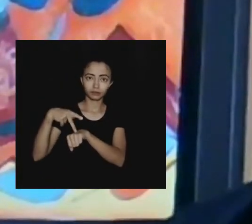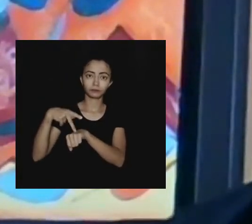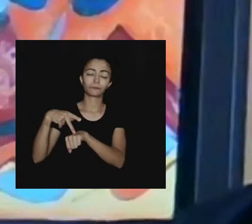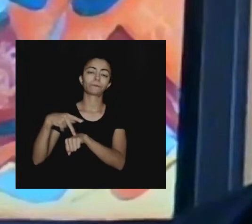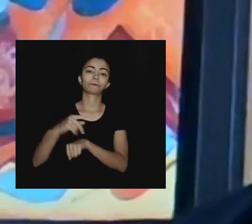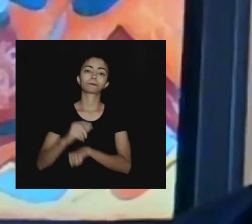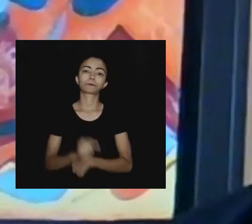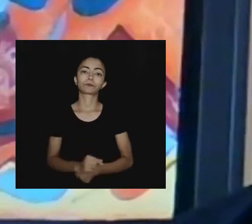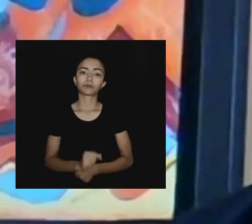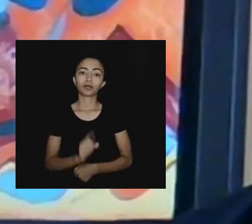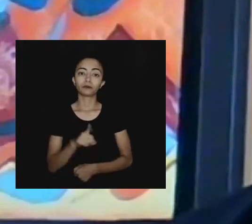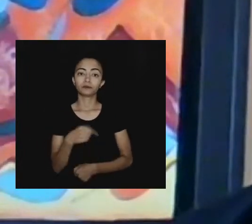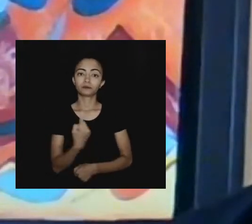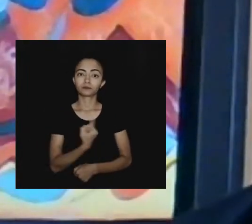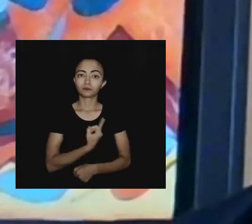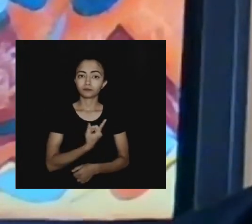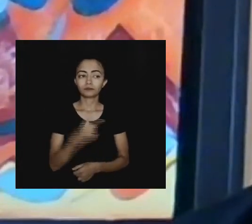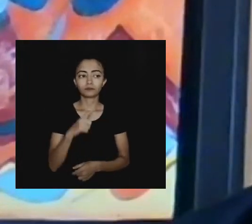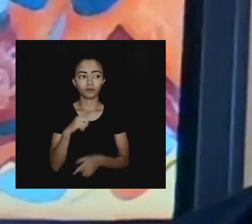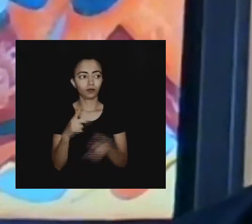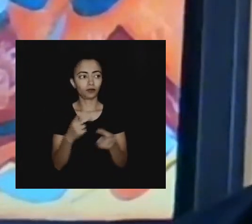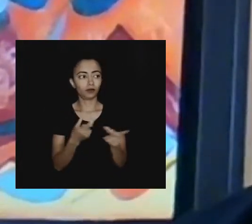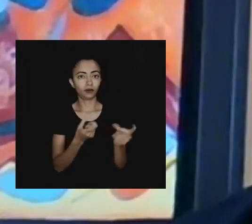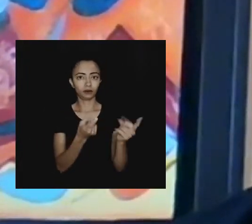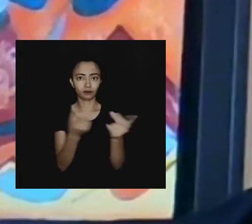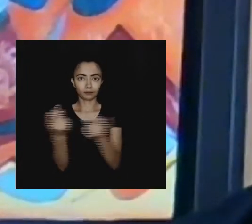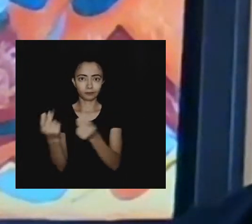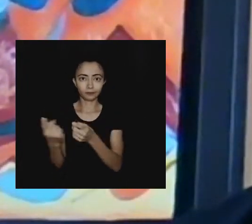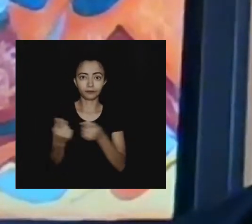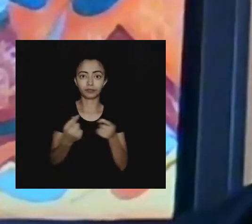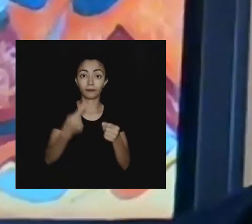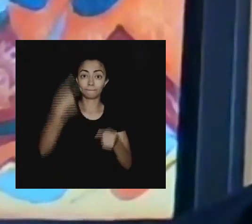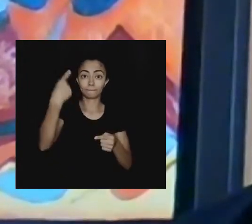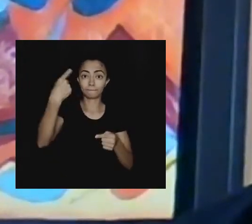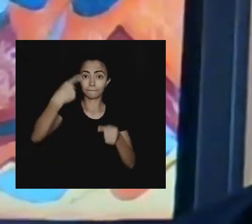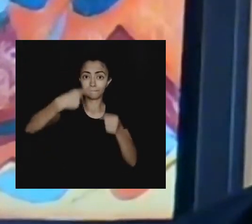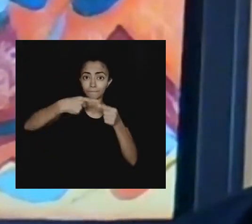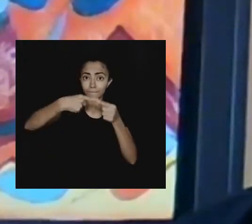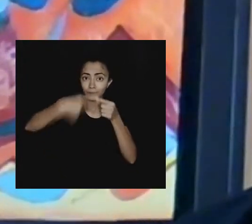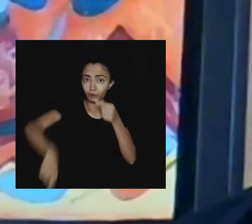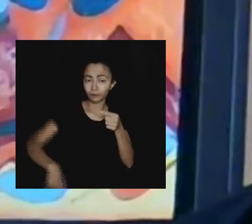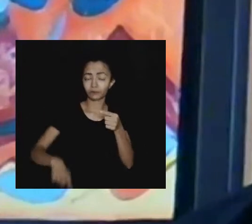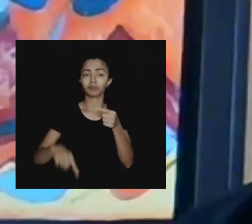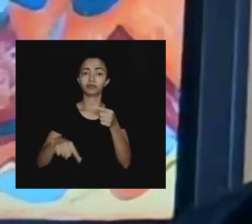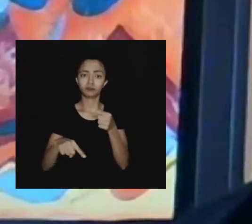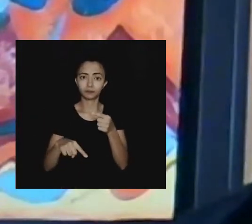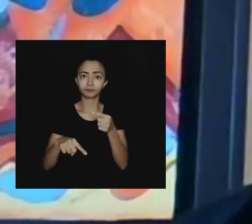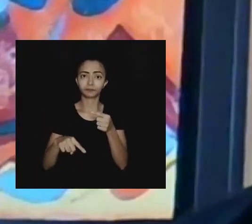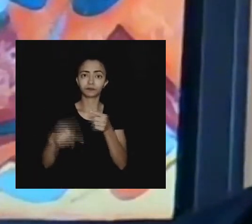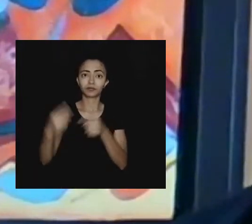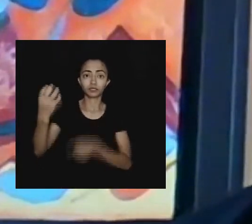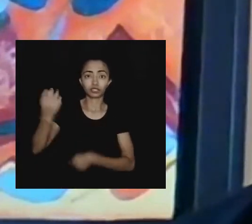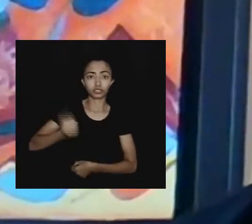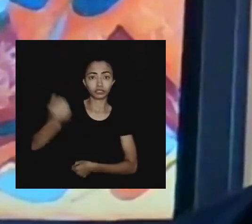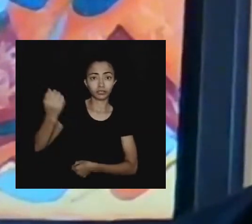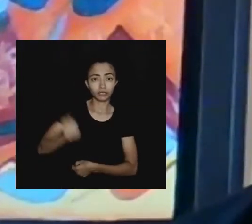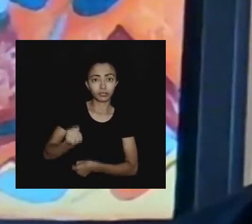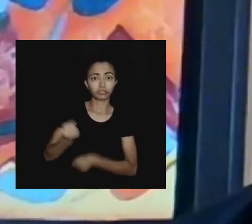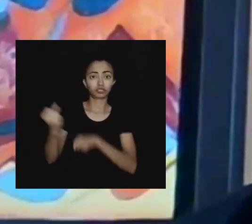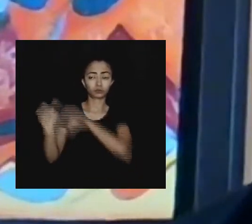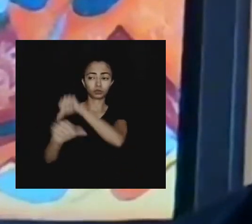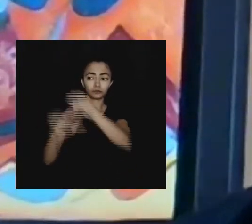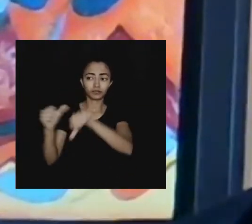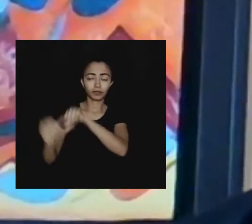sure, the improper commercialization of these formulas.